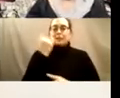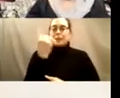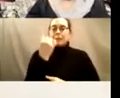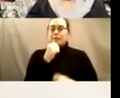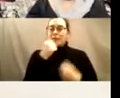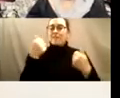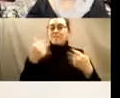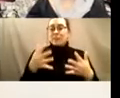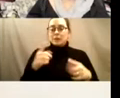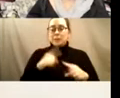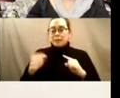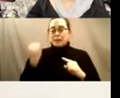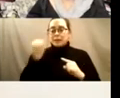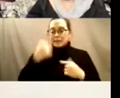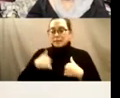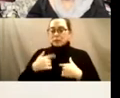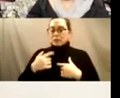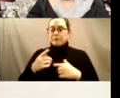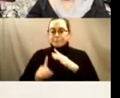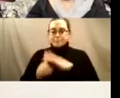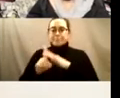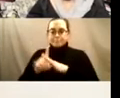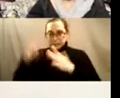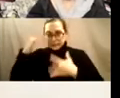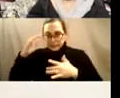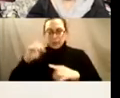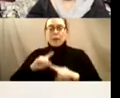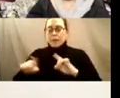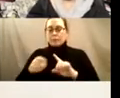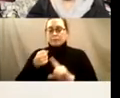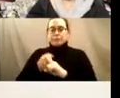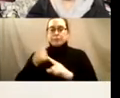episodic capacity. I like being able to share,